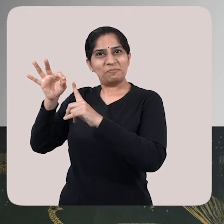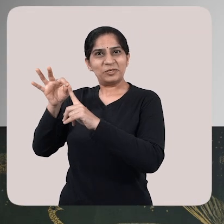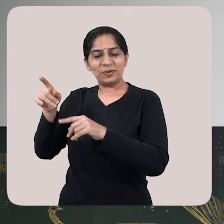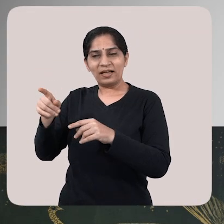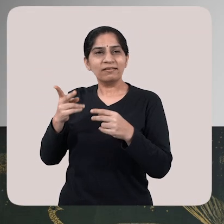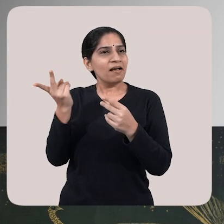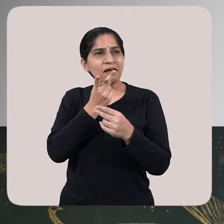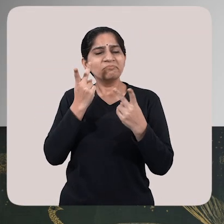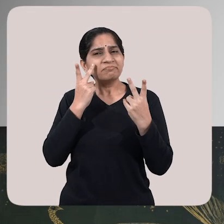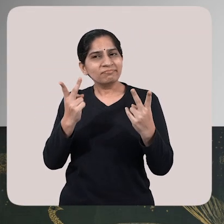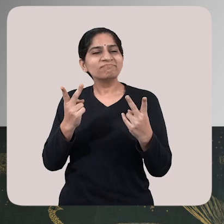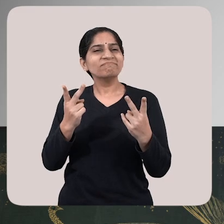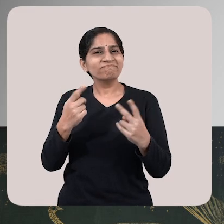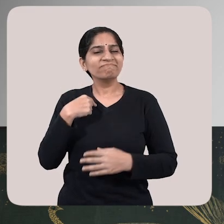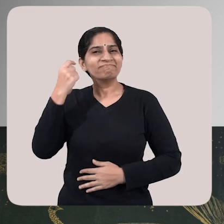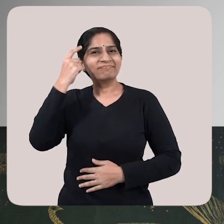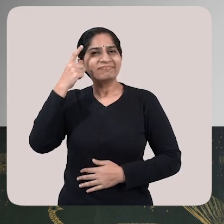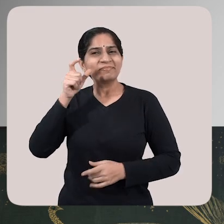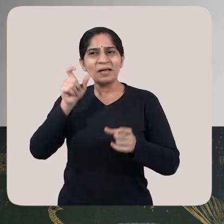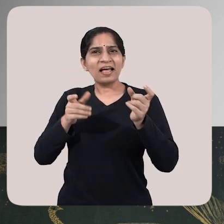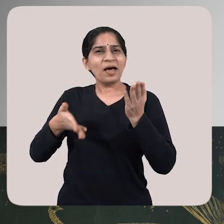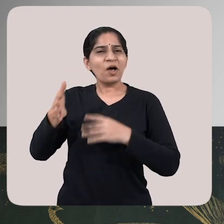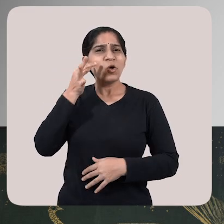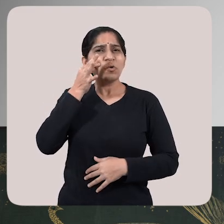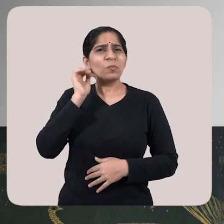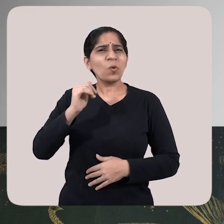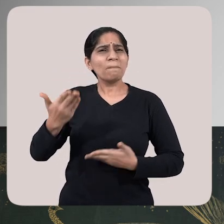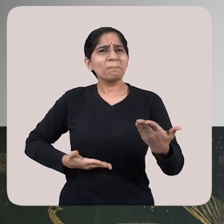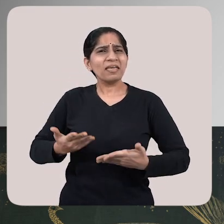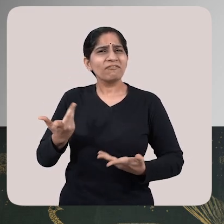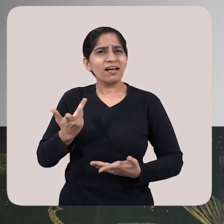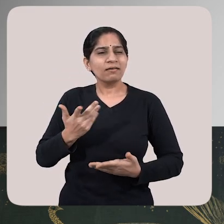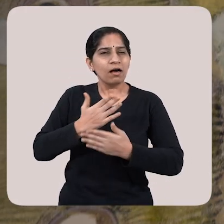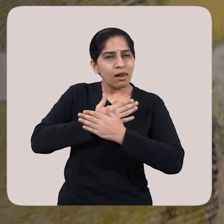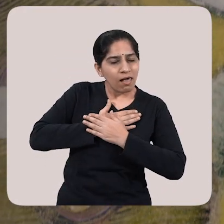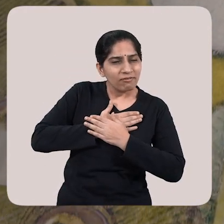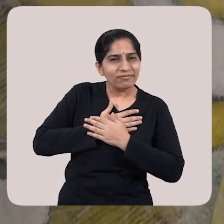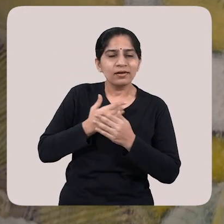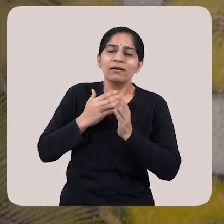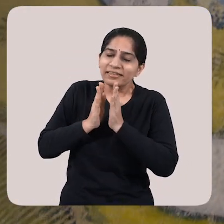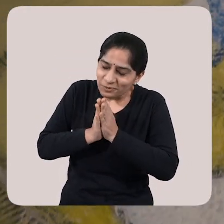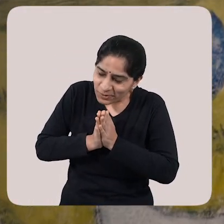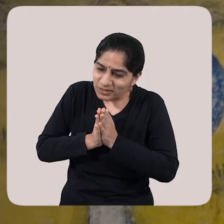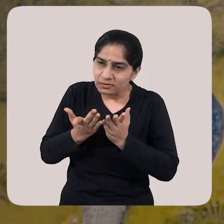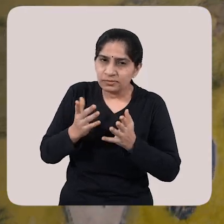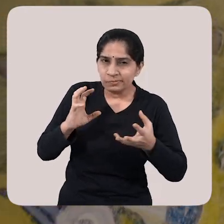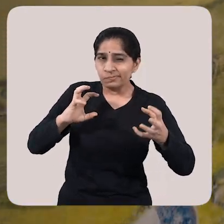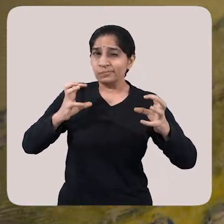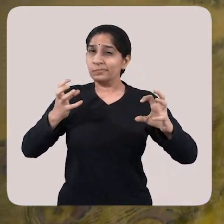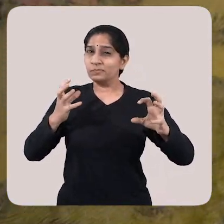alongside the Pichwai, we uncover the many facets of human behavior, whether it be love,